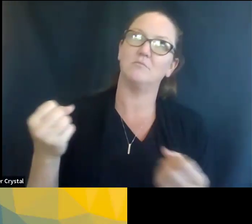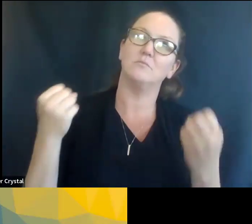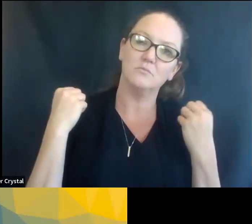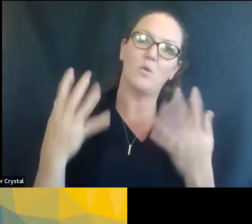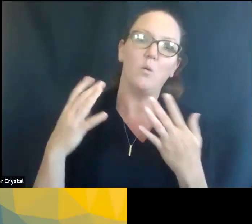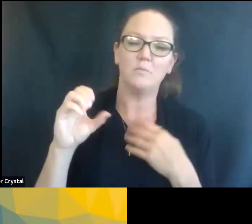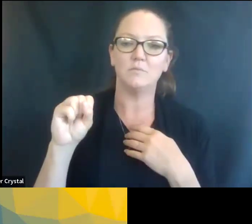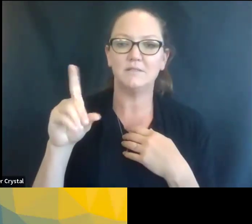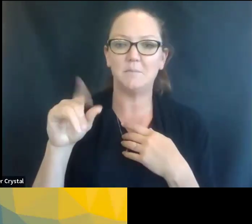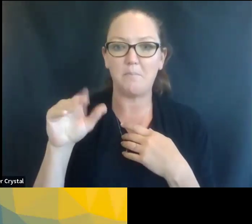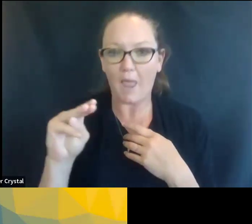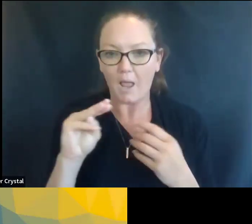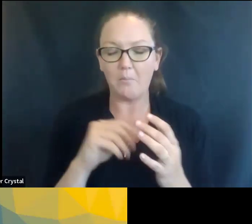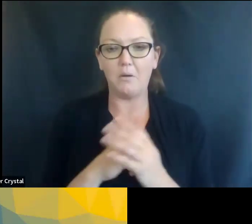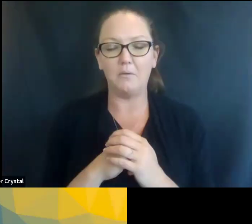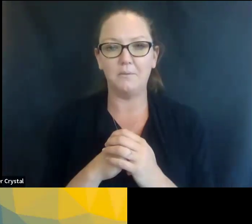get,